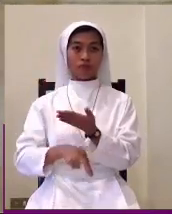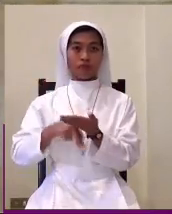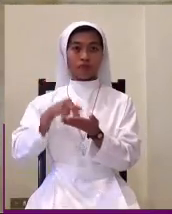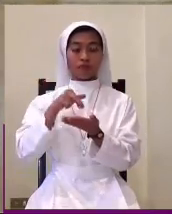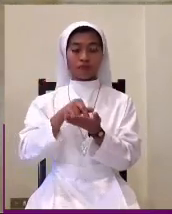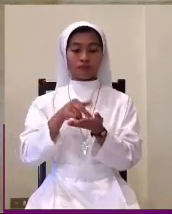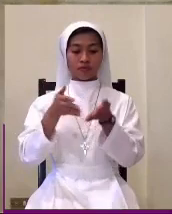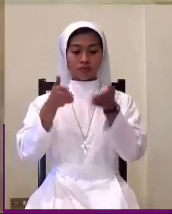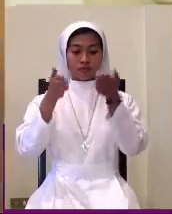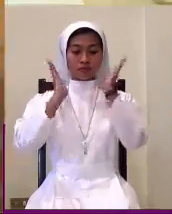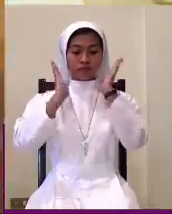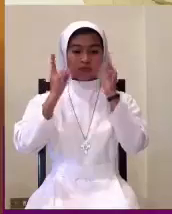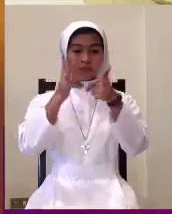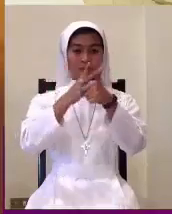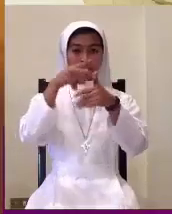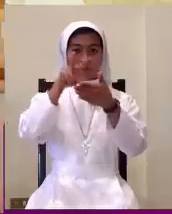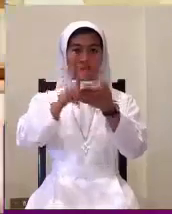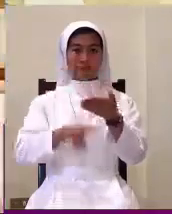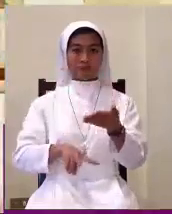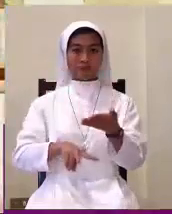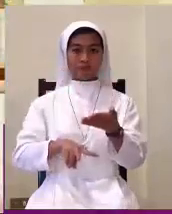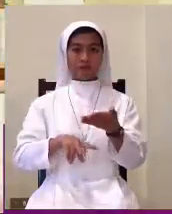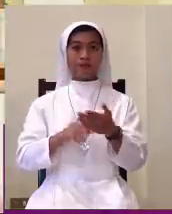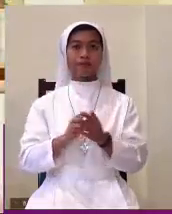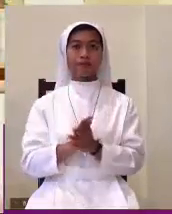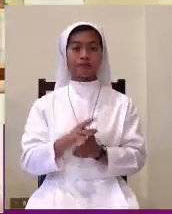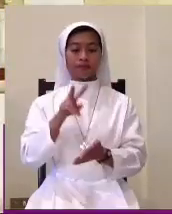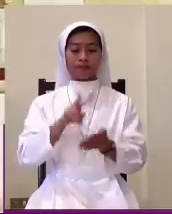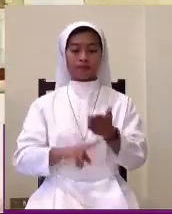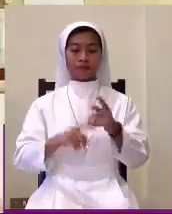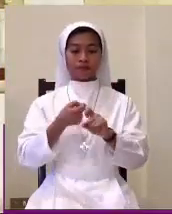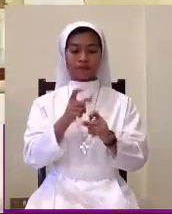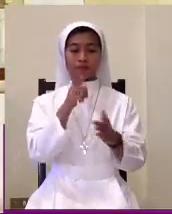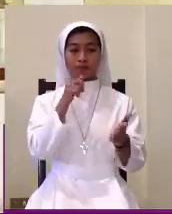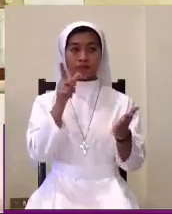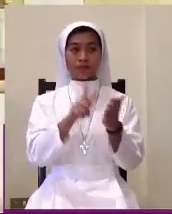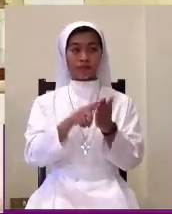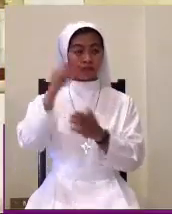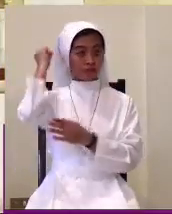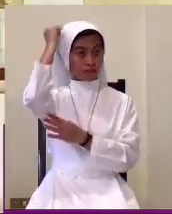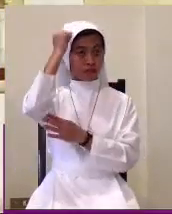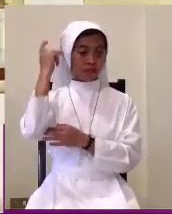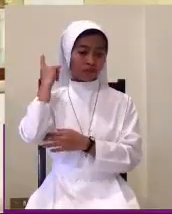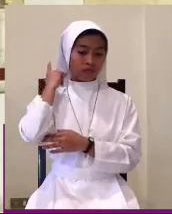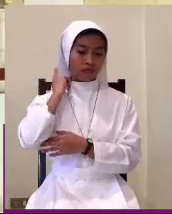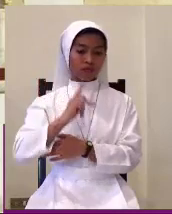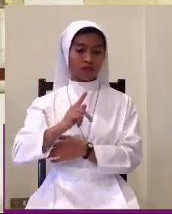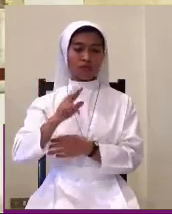the second reading. A reading from the letter of Saint Paul to the Romans.